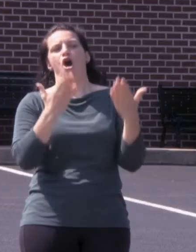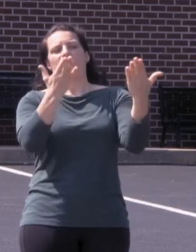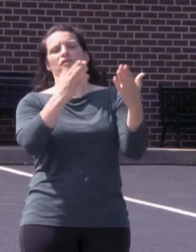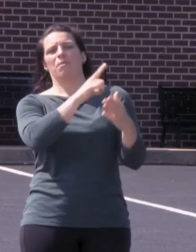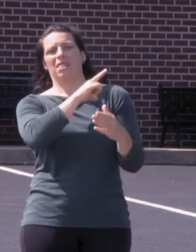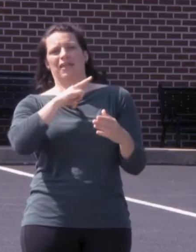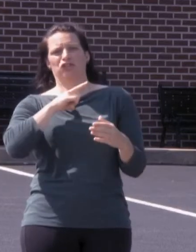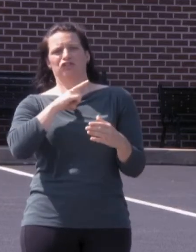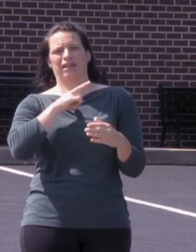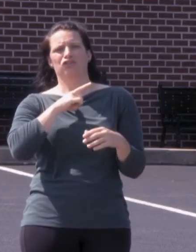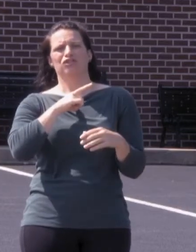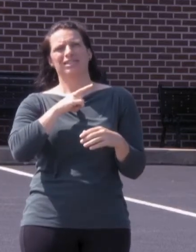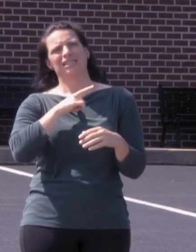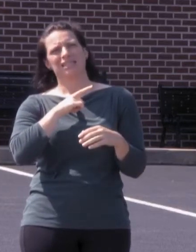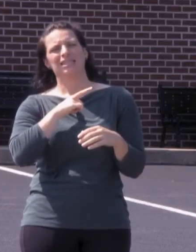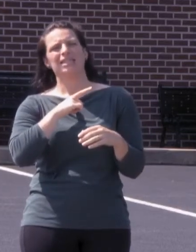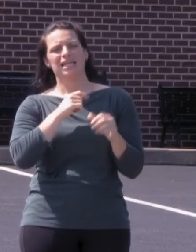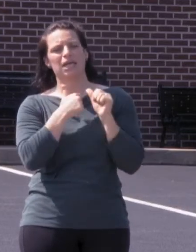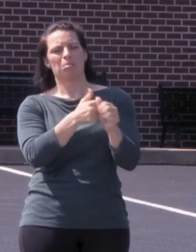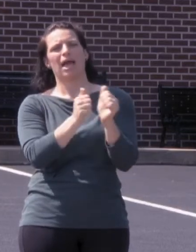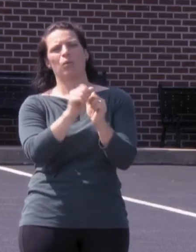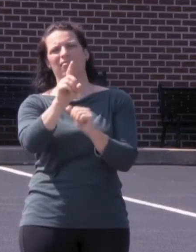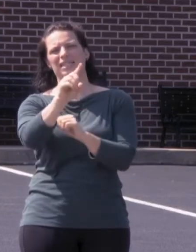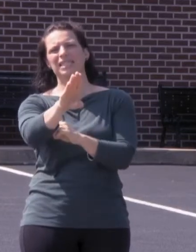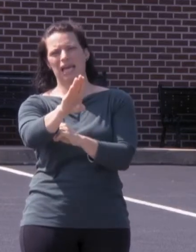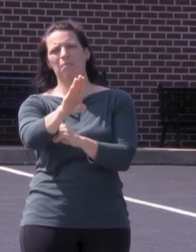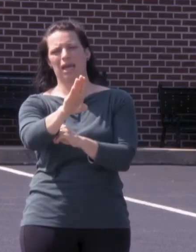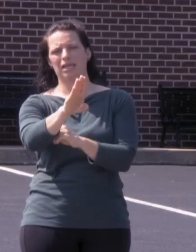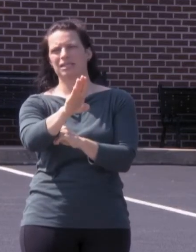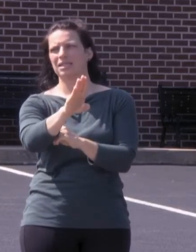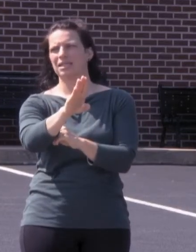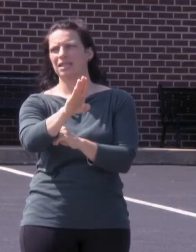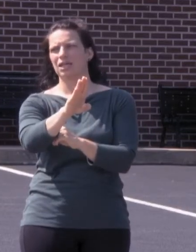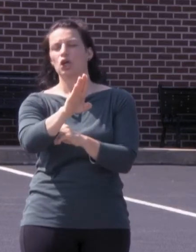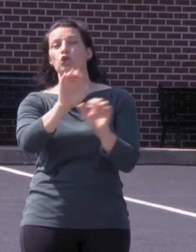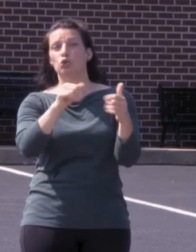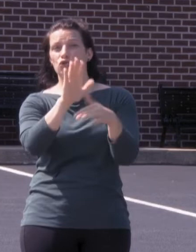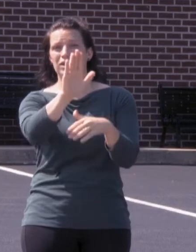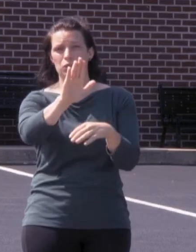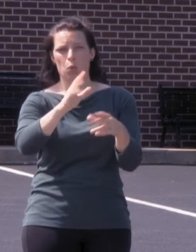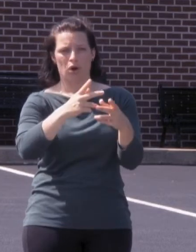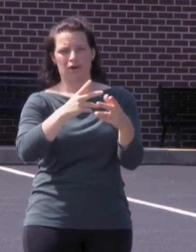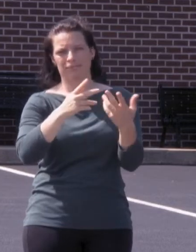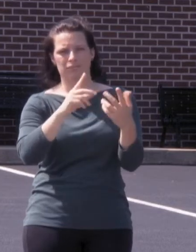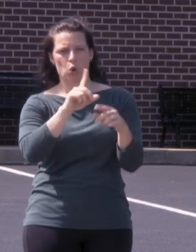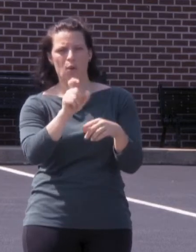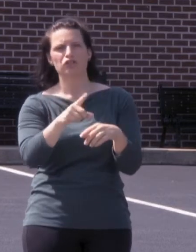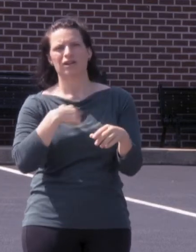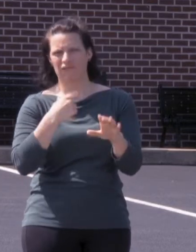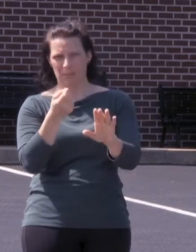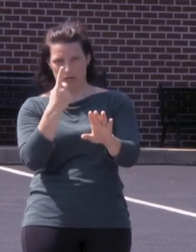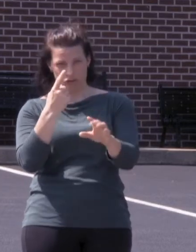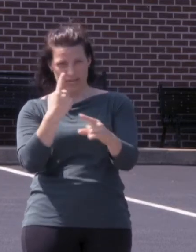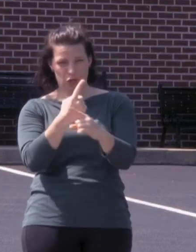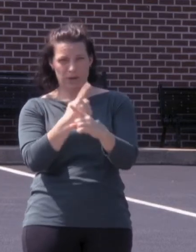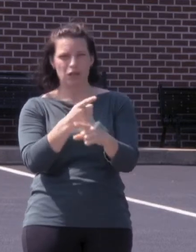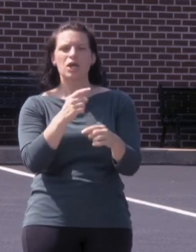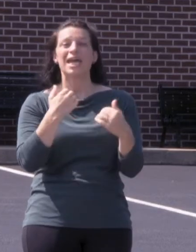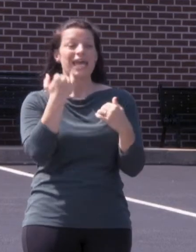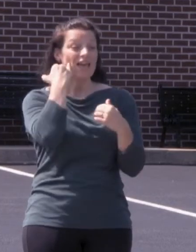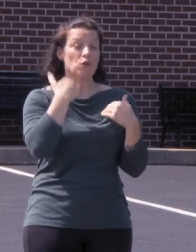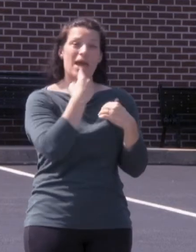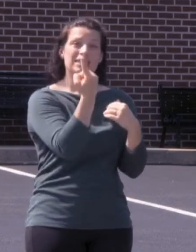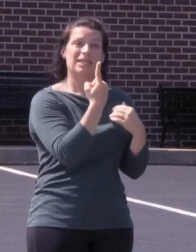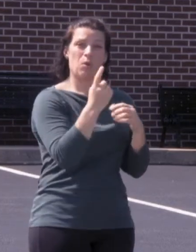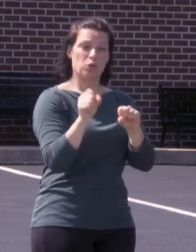legislation is compliant with the database. To address your position, if I'm understanding it correctly, if you had somebody who